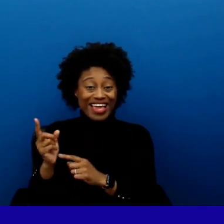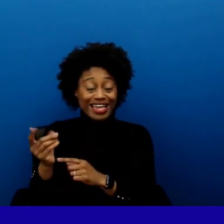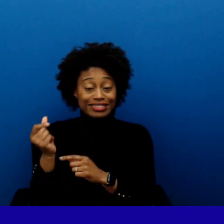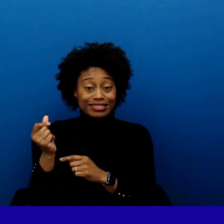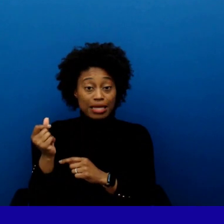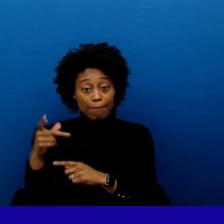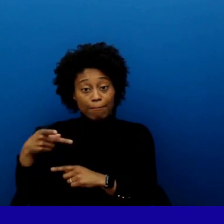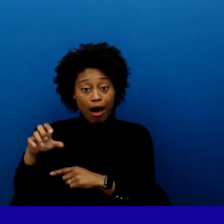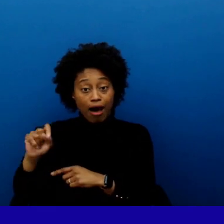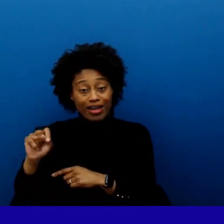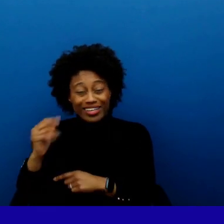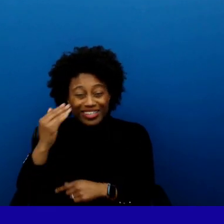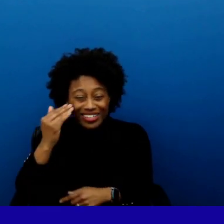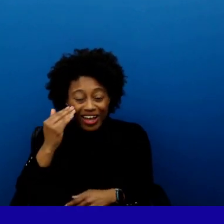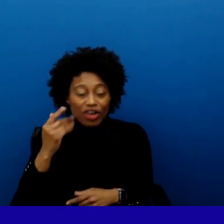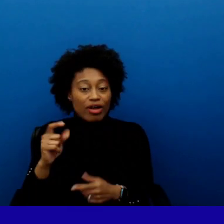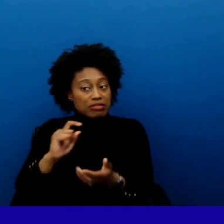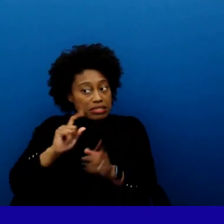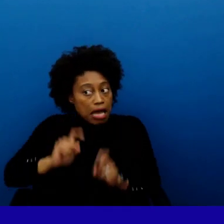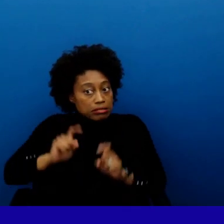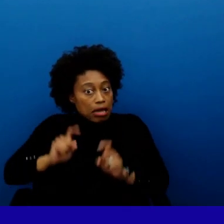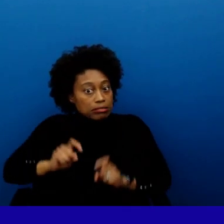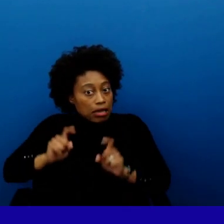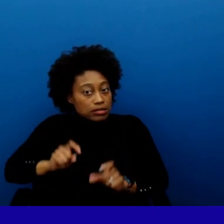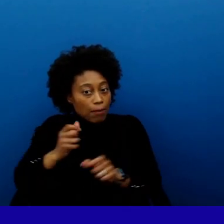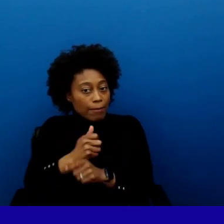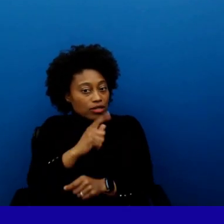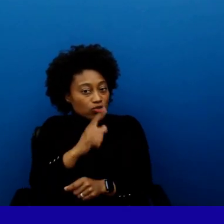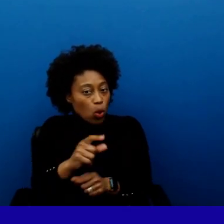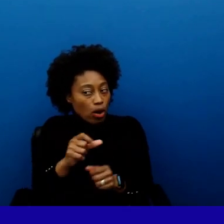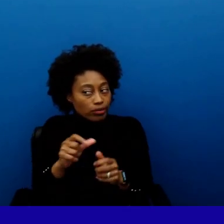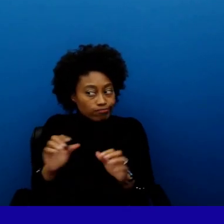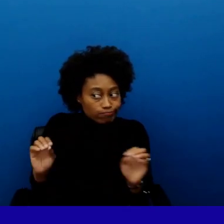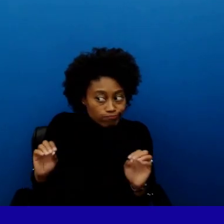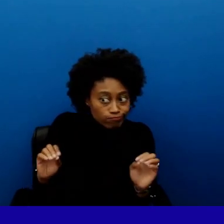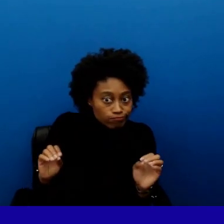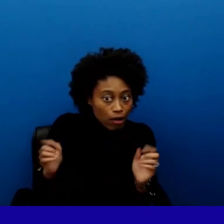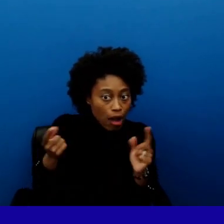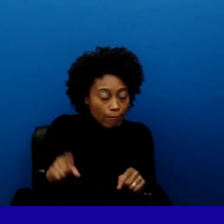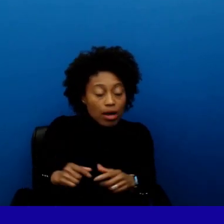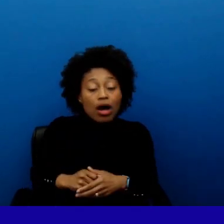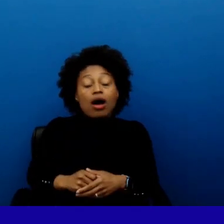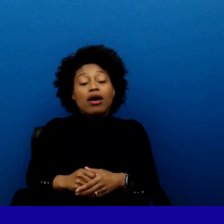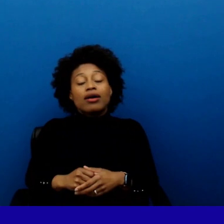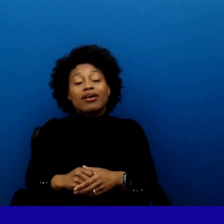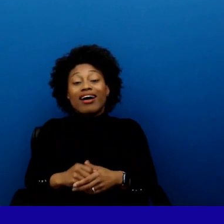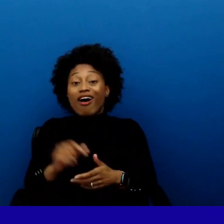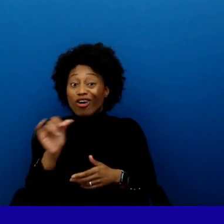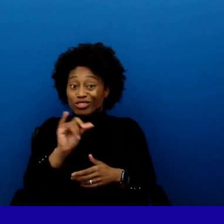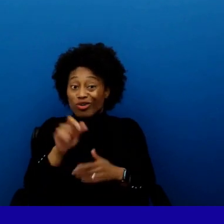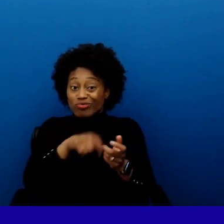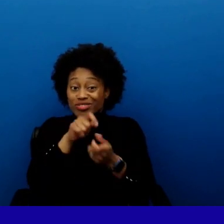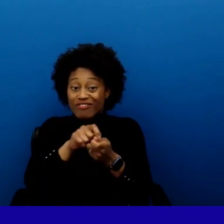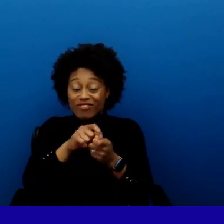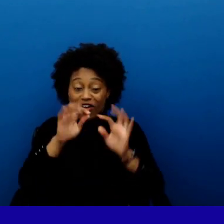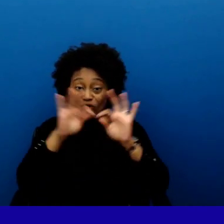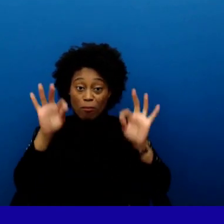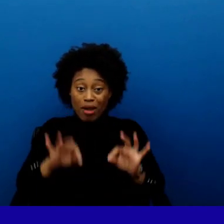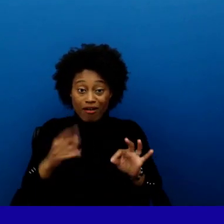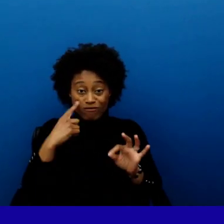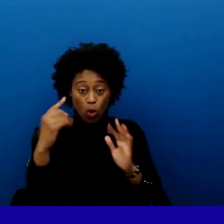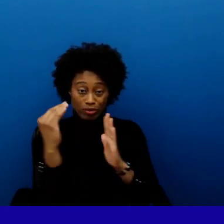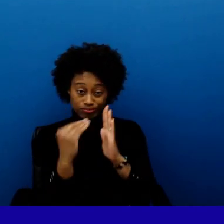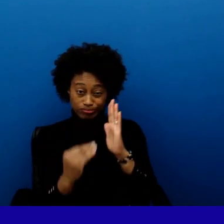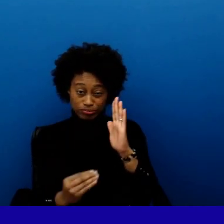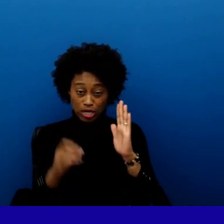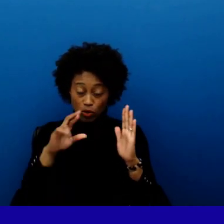have to be tested and tested and tested. And then there's a specific way that cookbooks have to be written. And they have like things have to